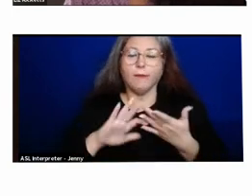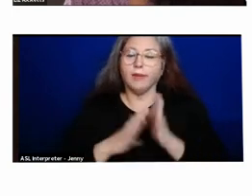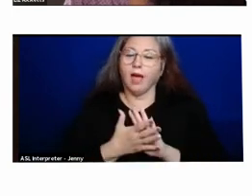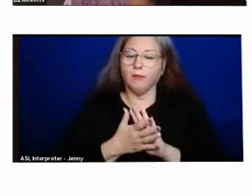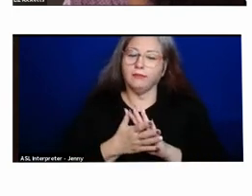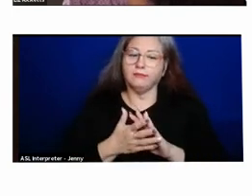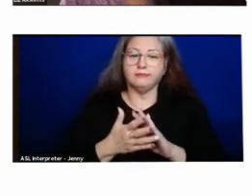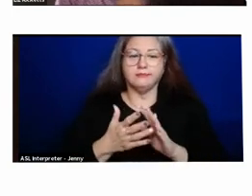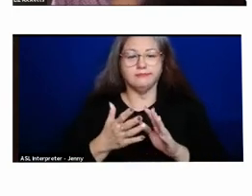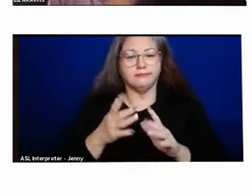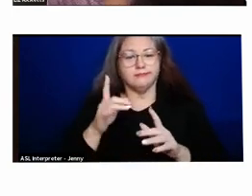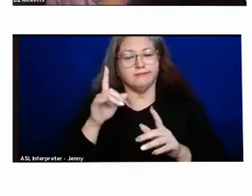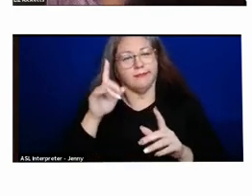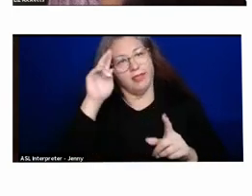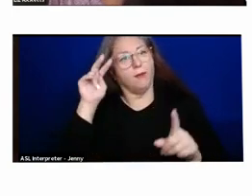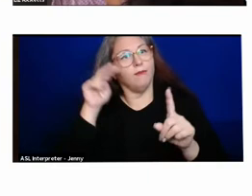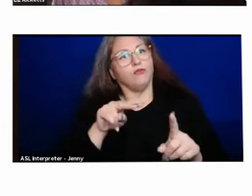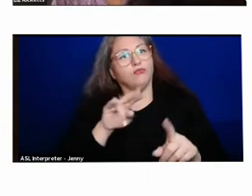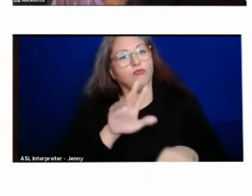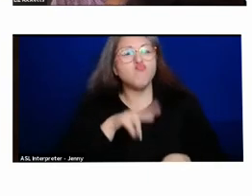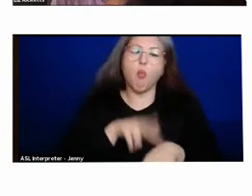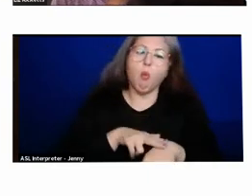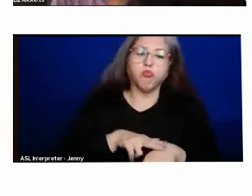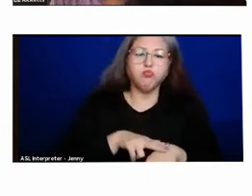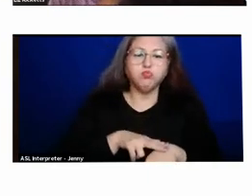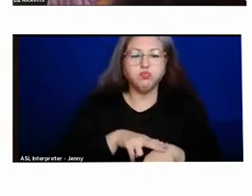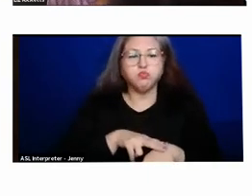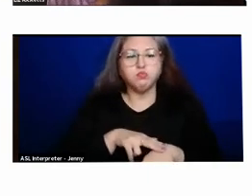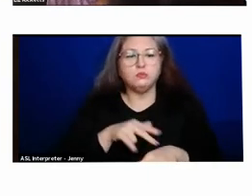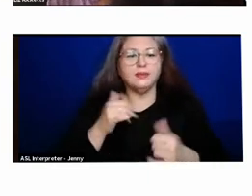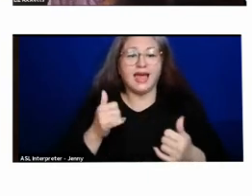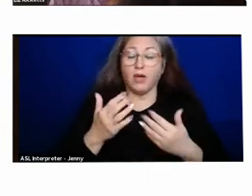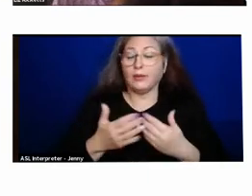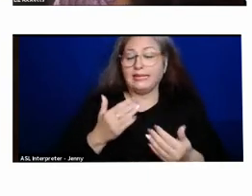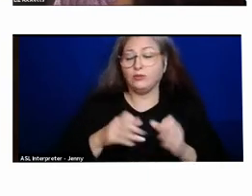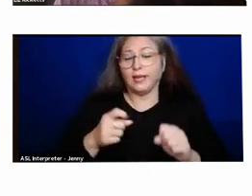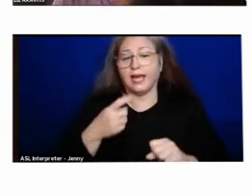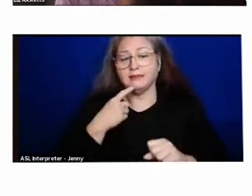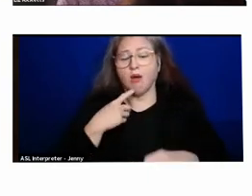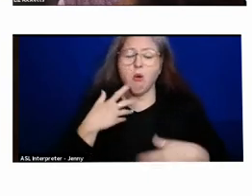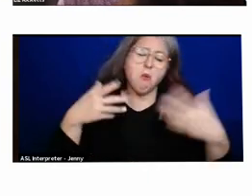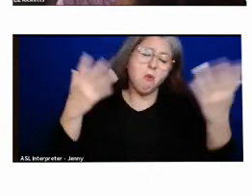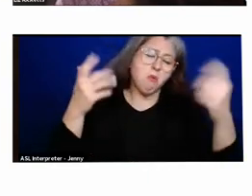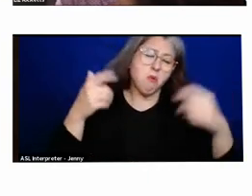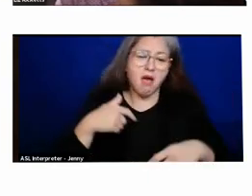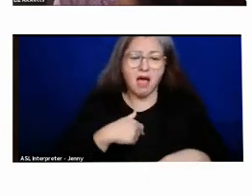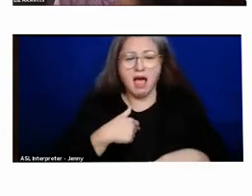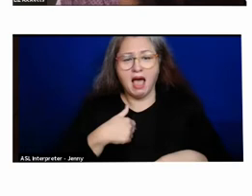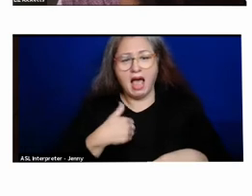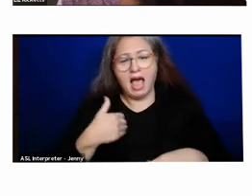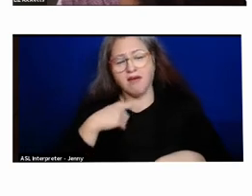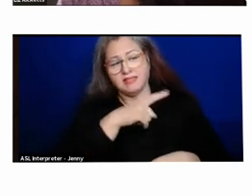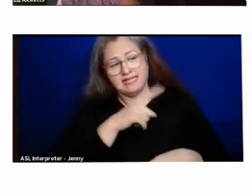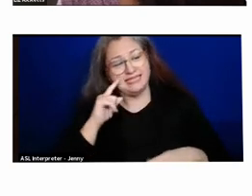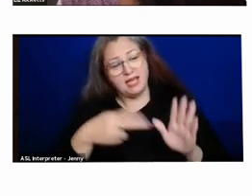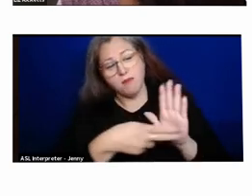it's been normalized. And so now it's very easy to say, I have this brand name